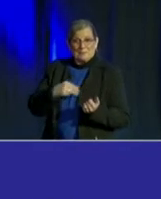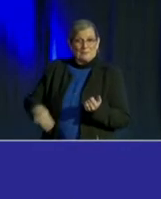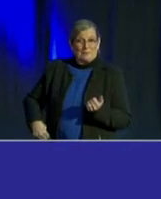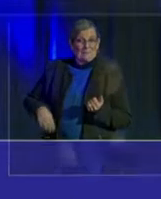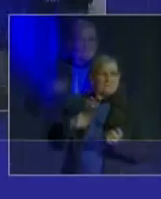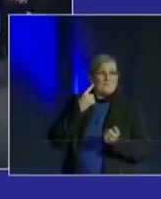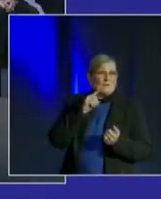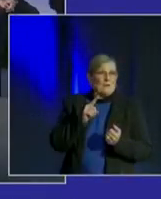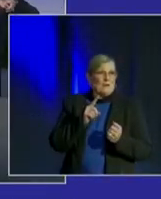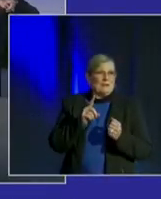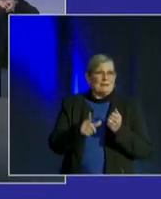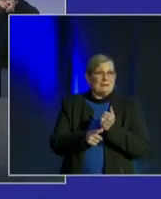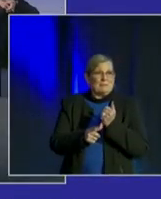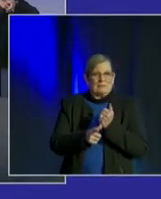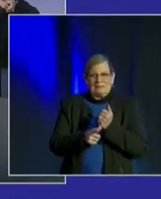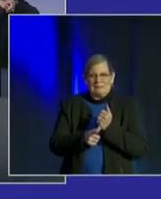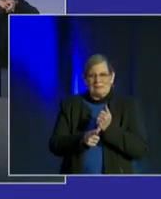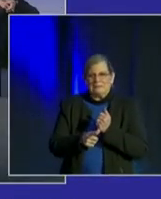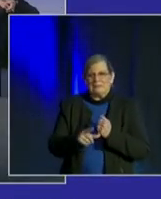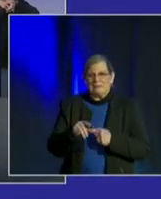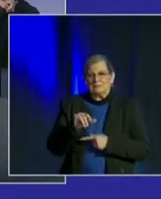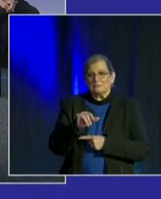Geldhart.